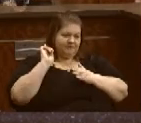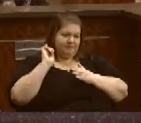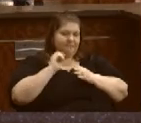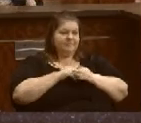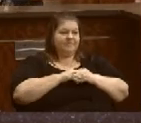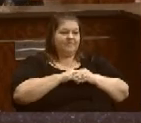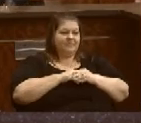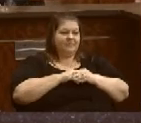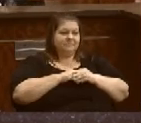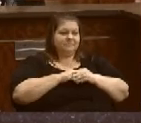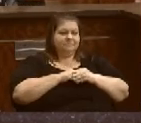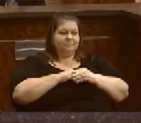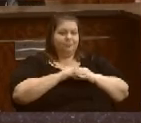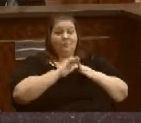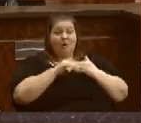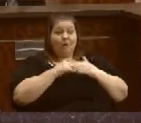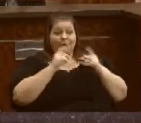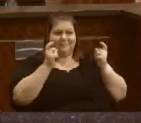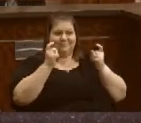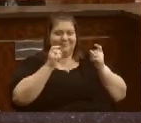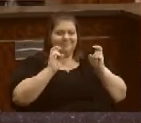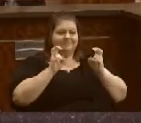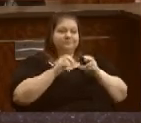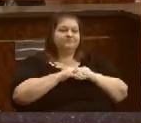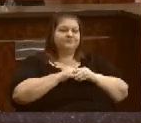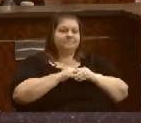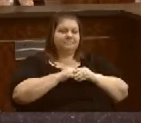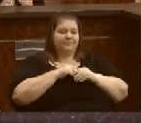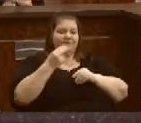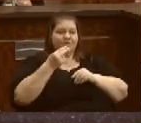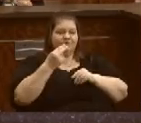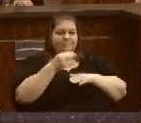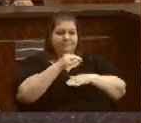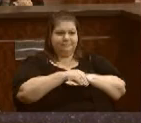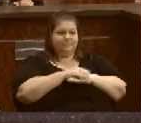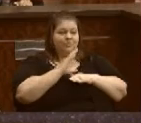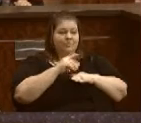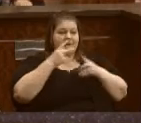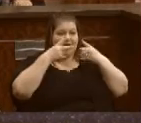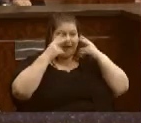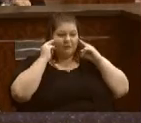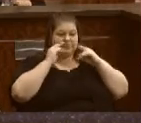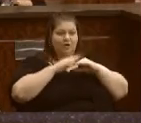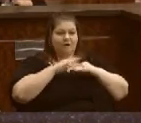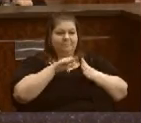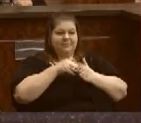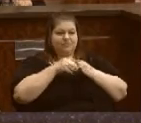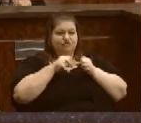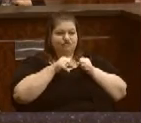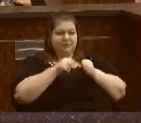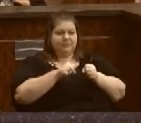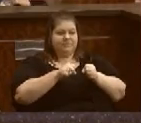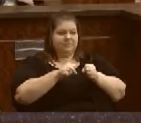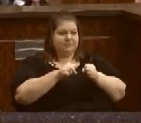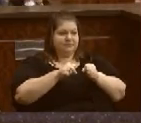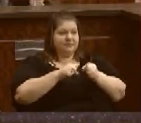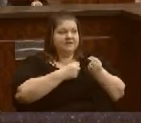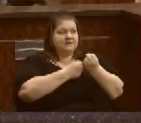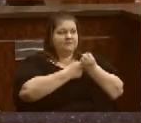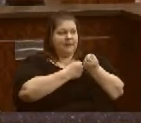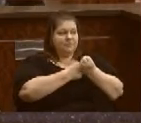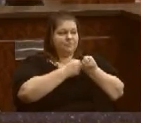as far as we're concerned. Thursday night, tomorrow night, will be Halloween on Main Street, sponsored